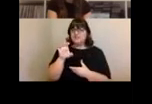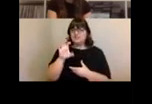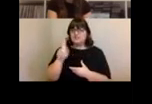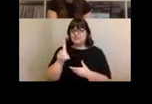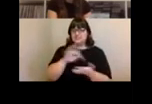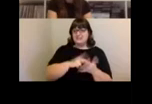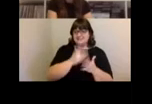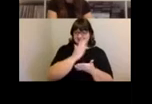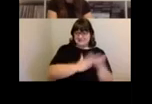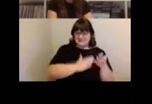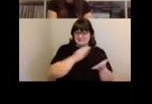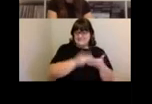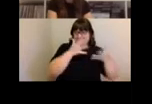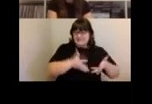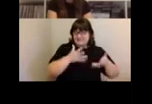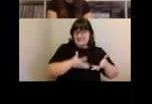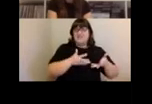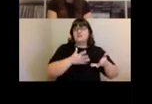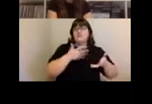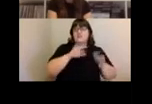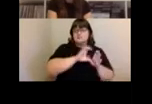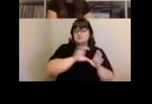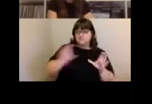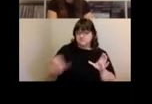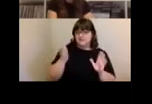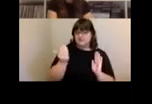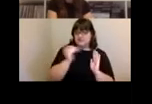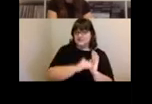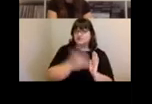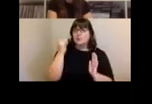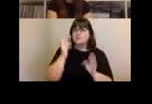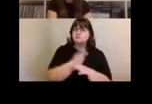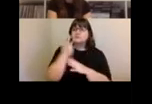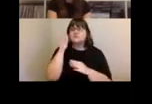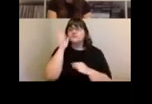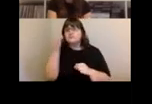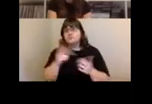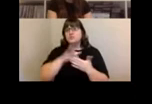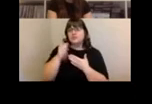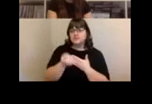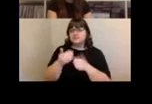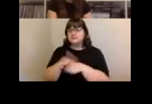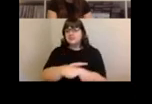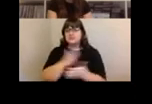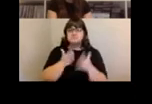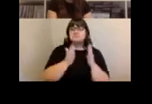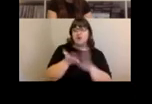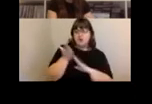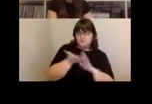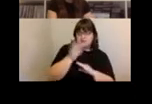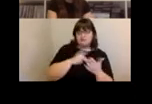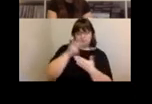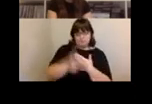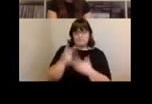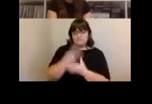year of $15,000 to cover future projects, including some operating and some programming. So we